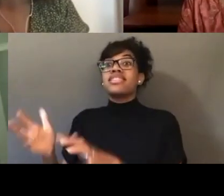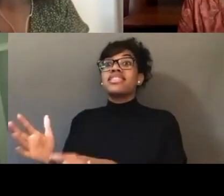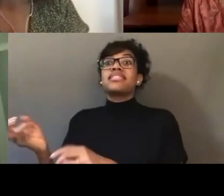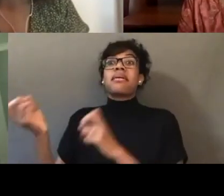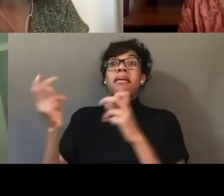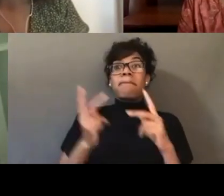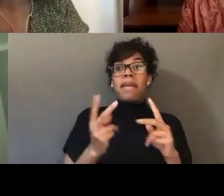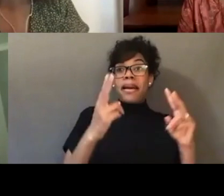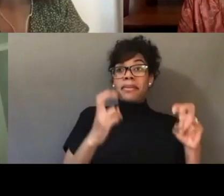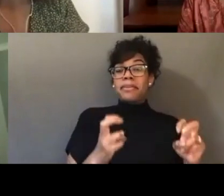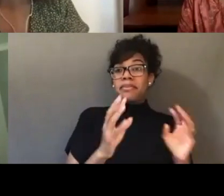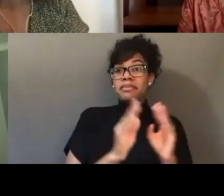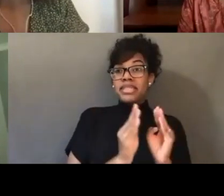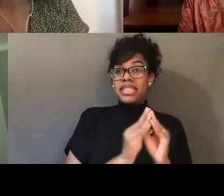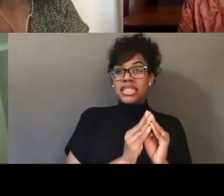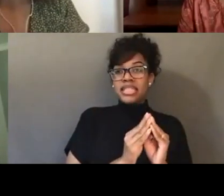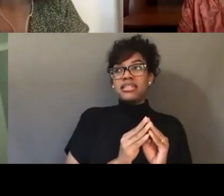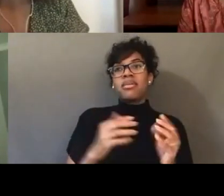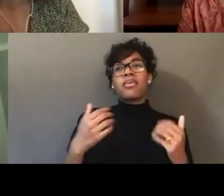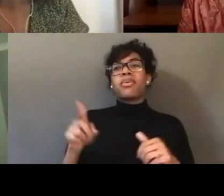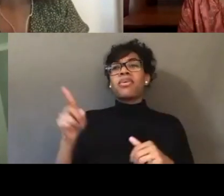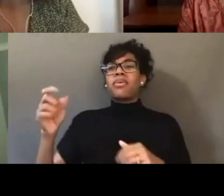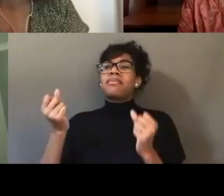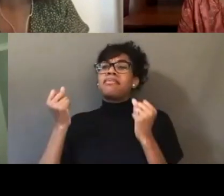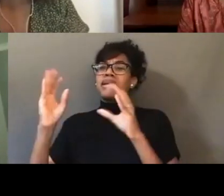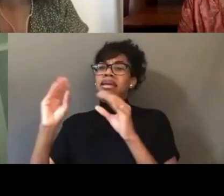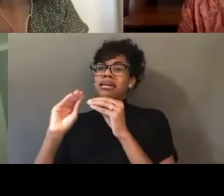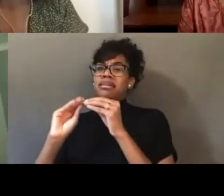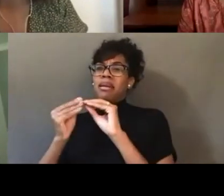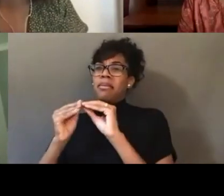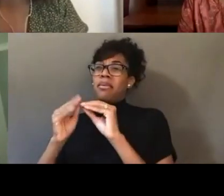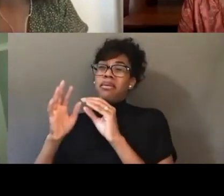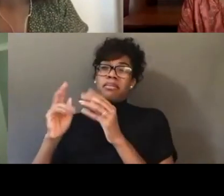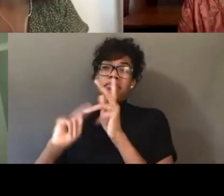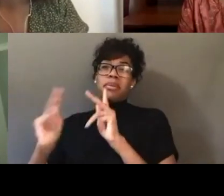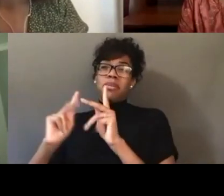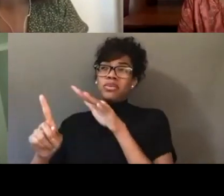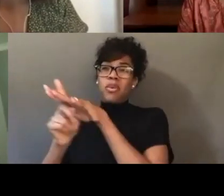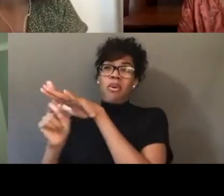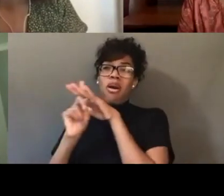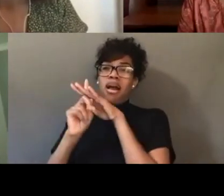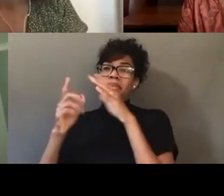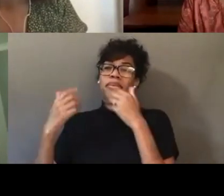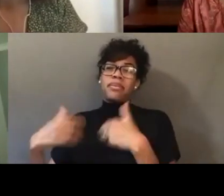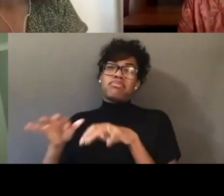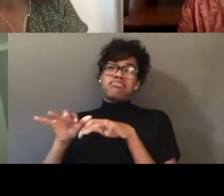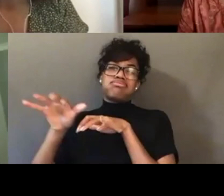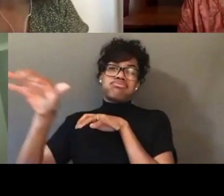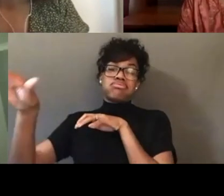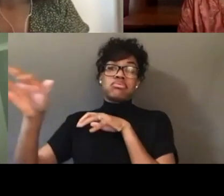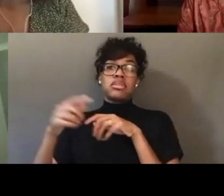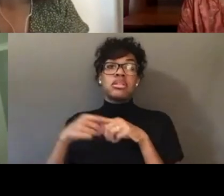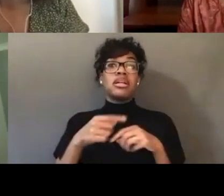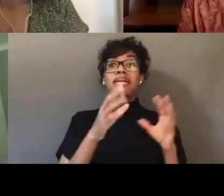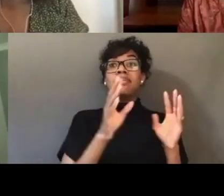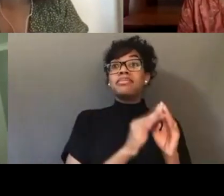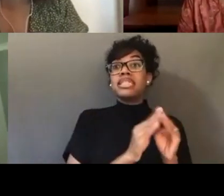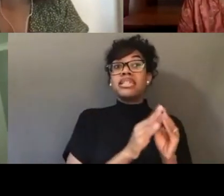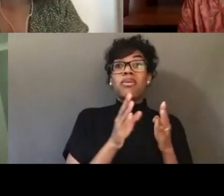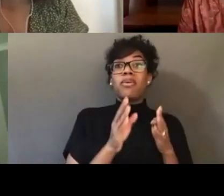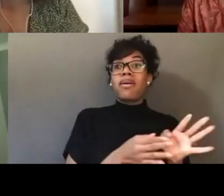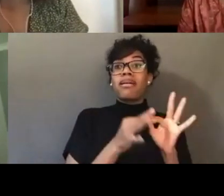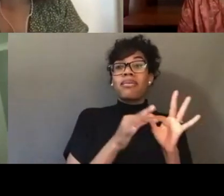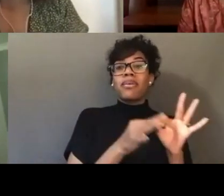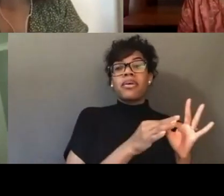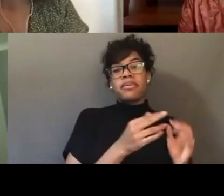those are two different numbers. And frankly, that's what I anticipate. But I mean, I hope that's helpful. And I really am not coming from a spirit of